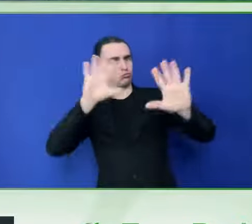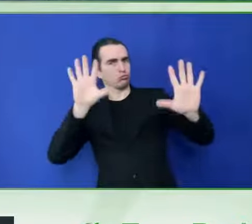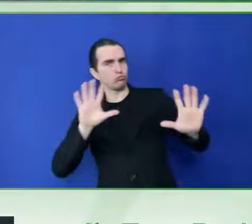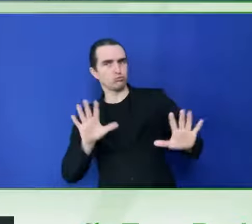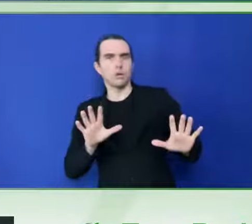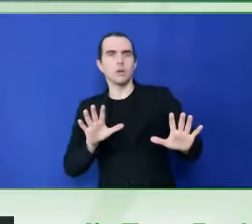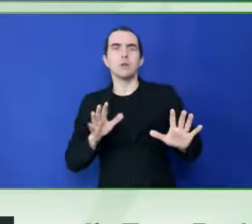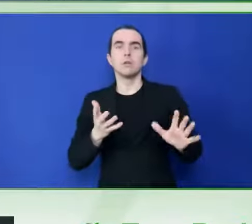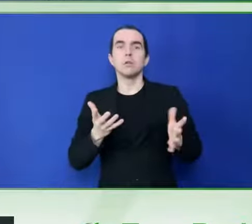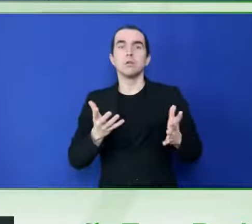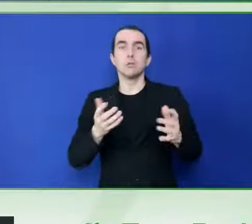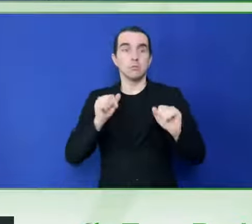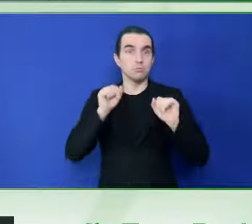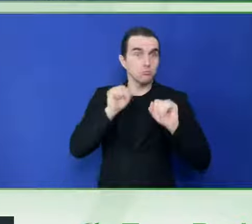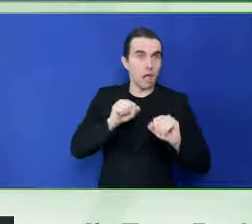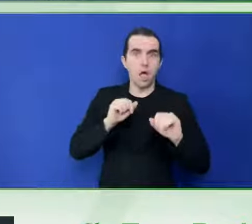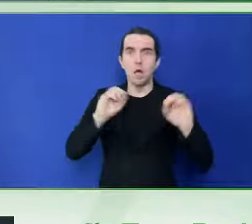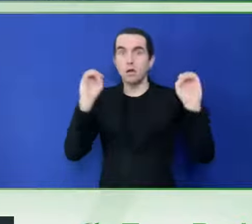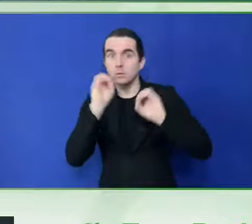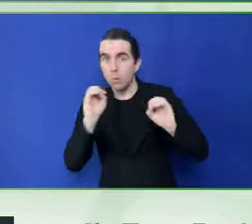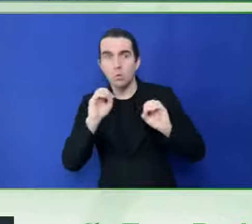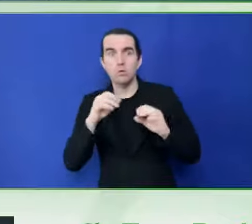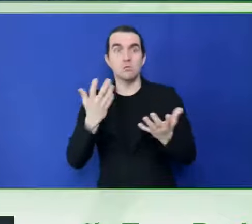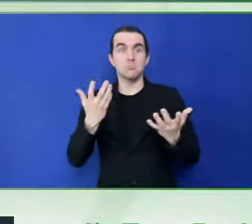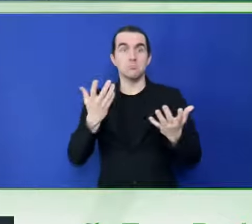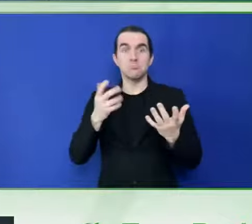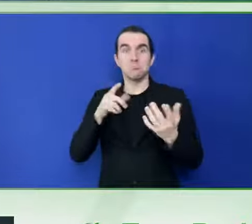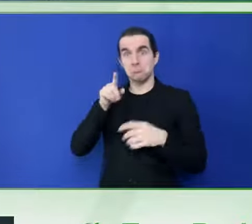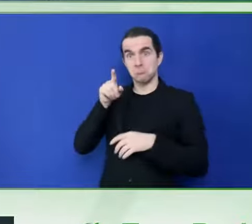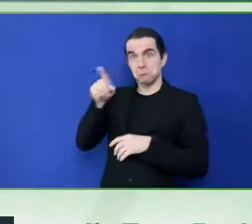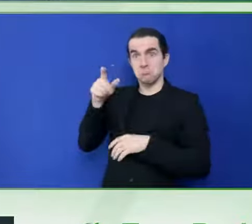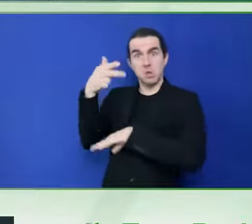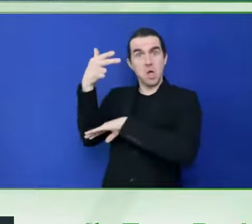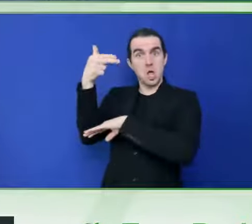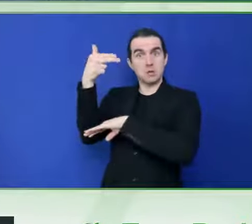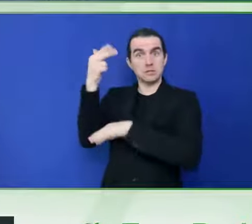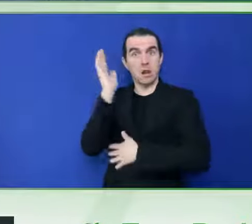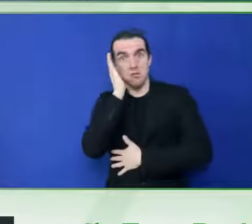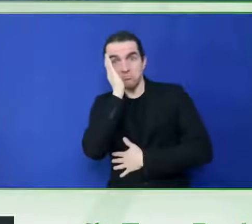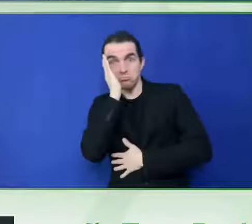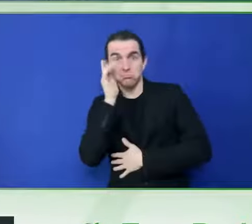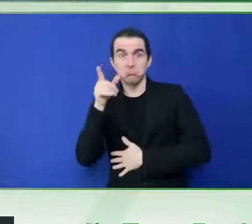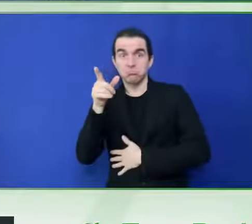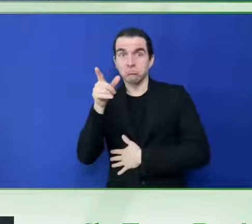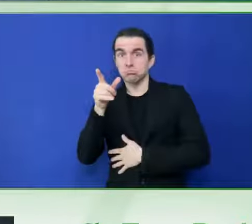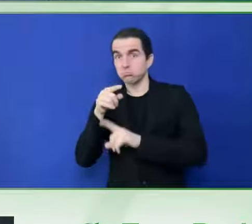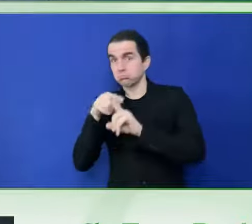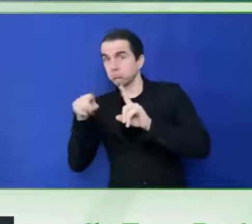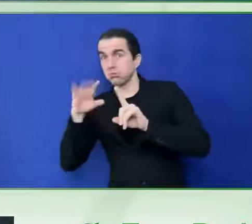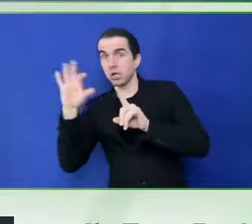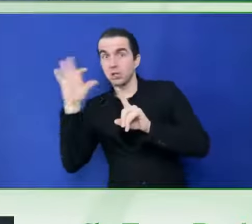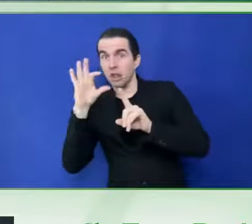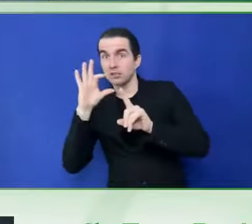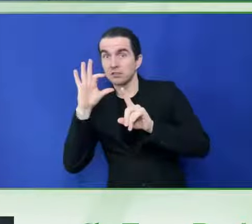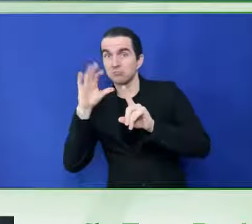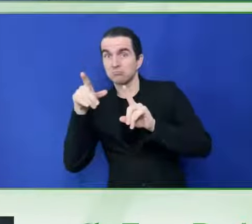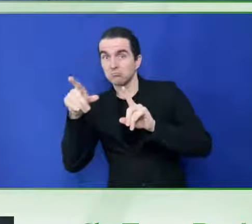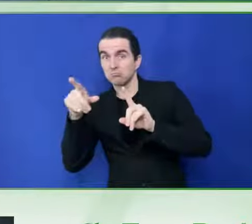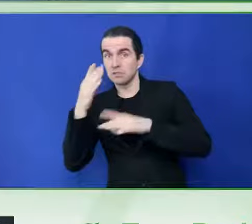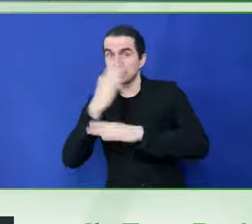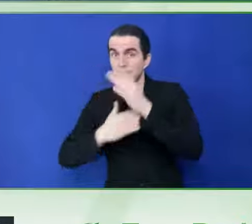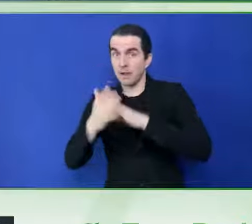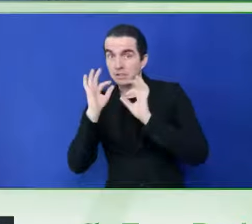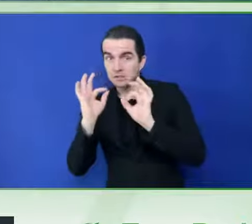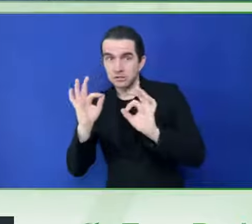aspired to. So the Access Gallery, we put the onus on the venues. They've got plenty of money. They should